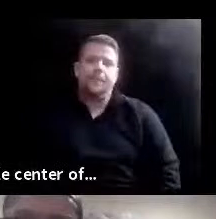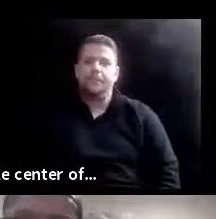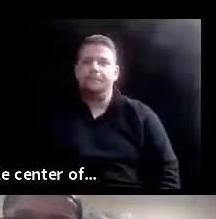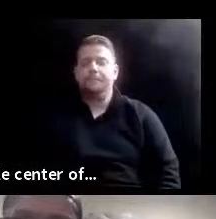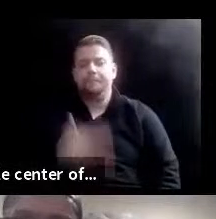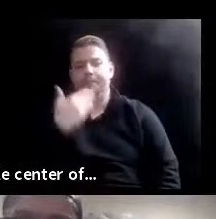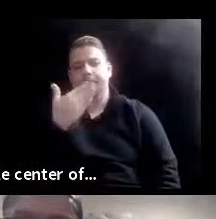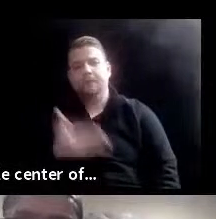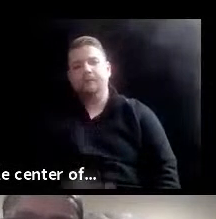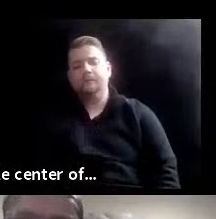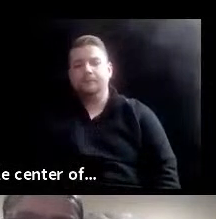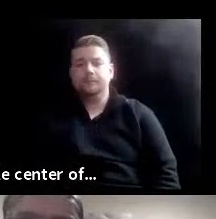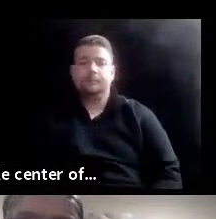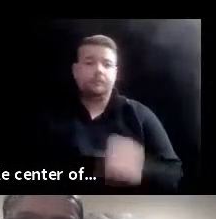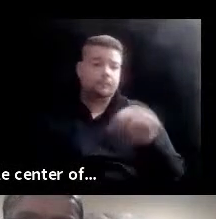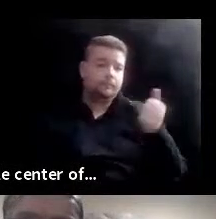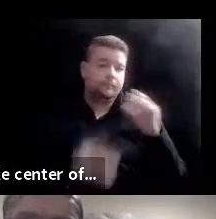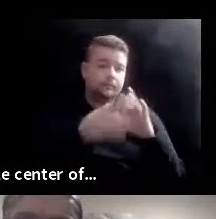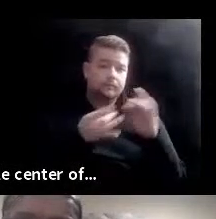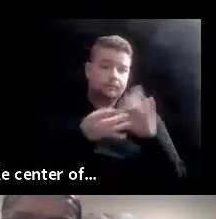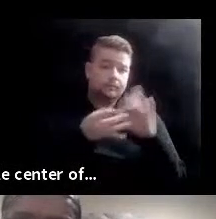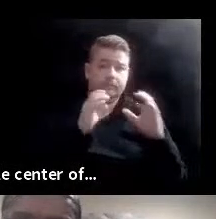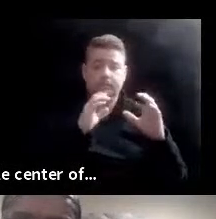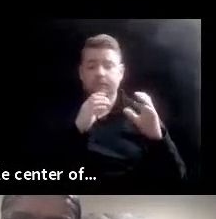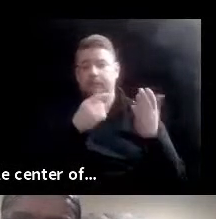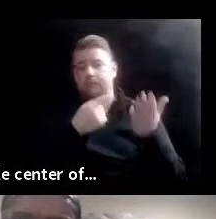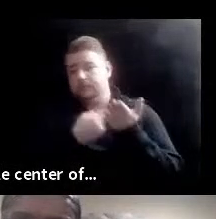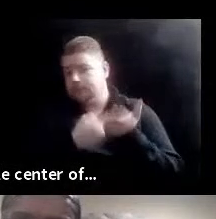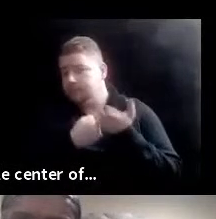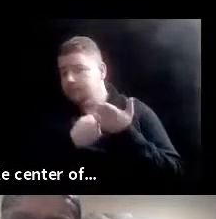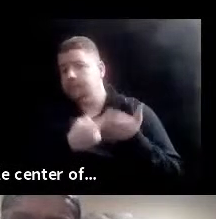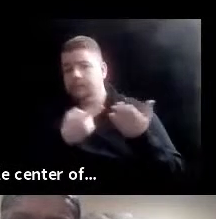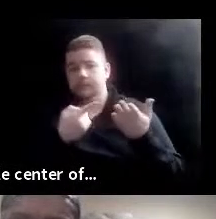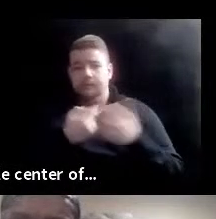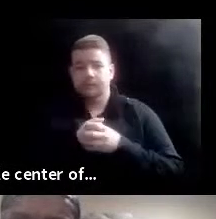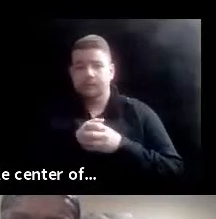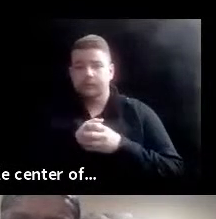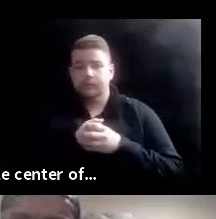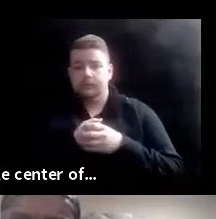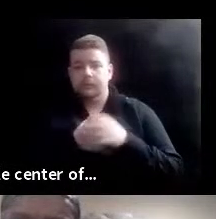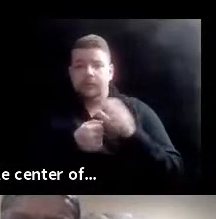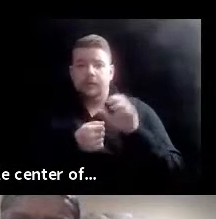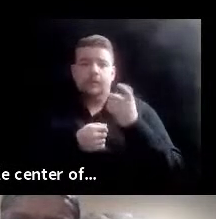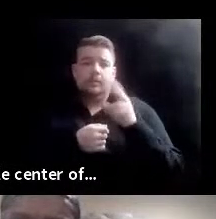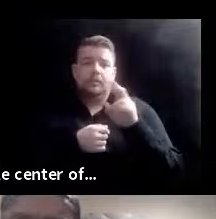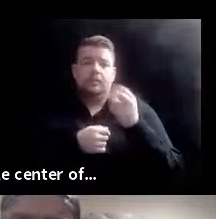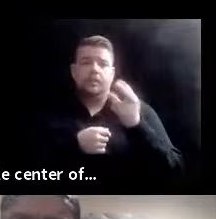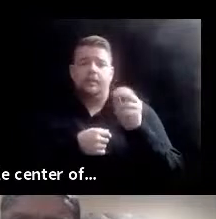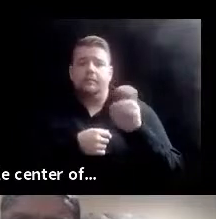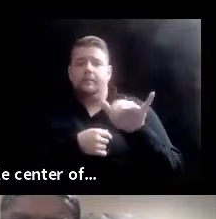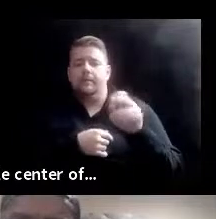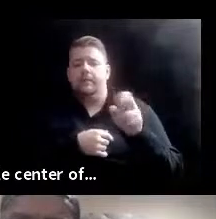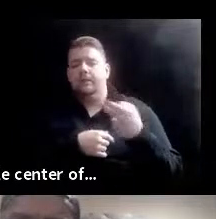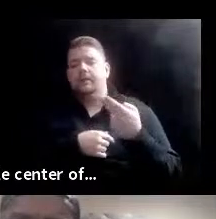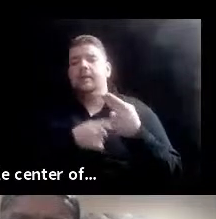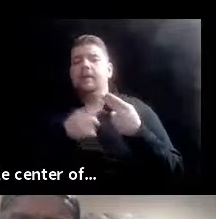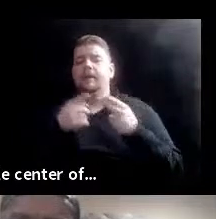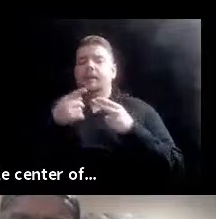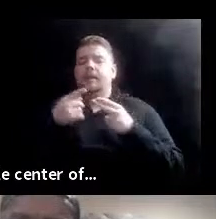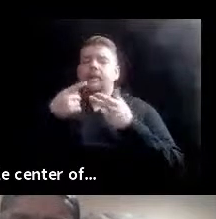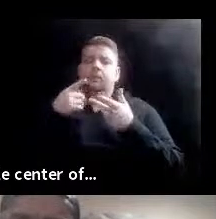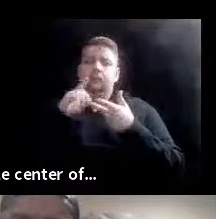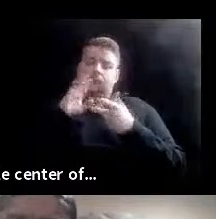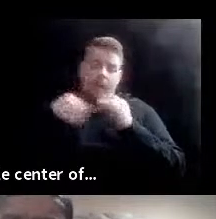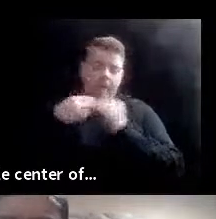Thank you. Other comments, discussion? Just an idea or question. When we talk about the